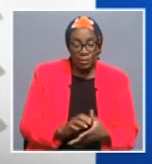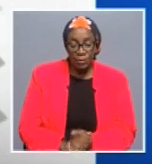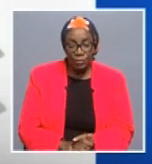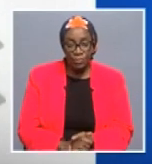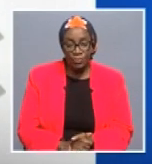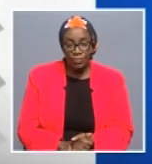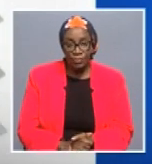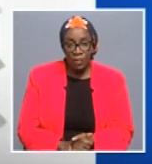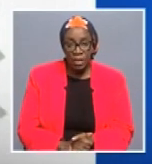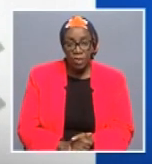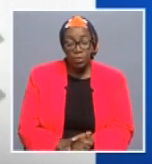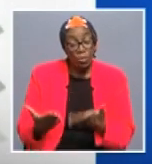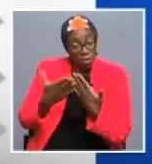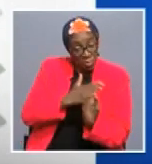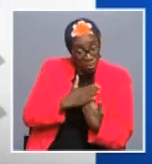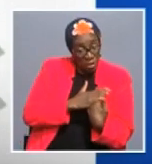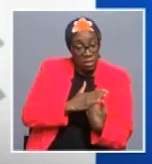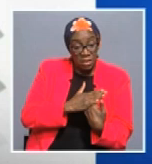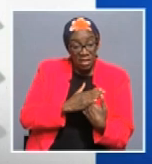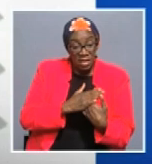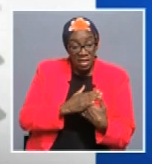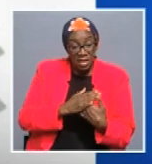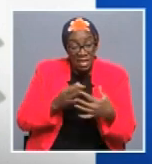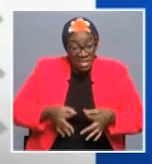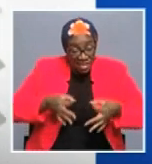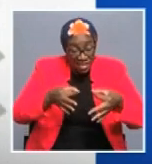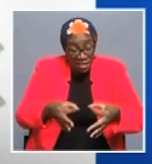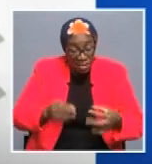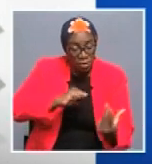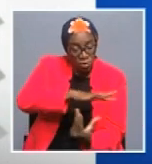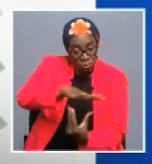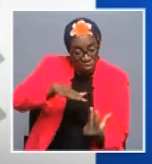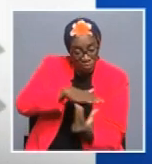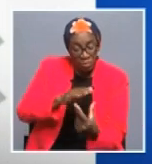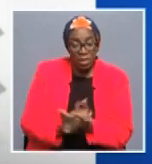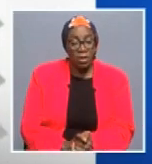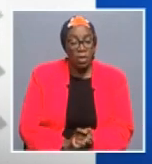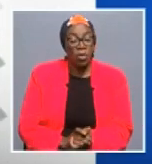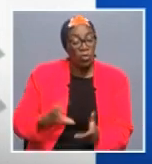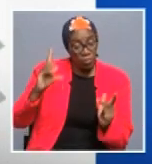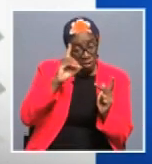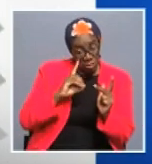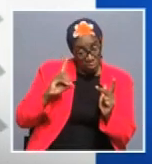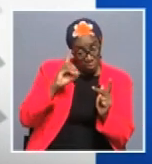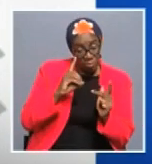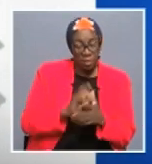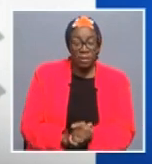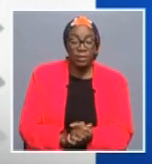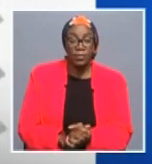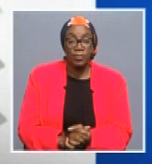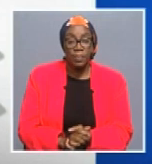the family of diplomats. One must just add that diplomatic immunity is governed by the